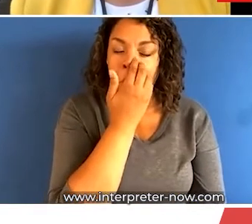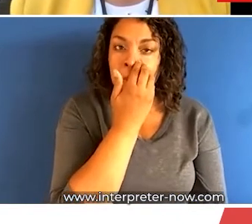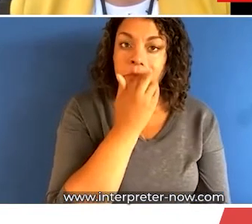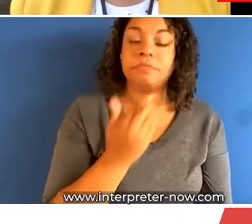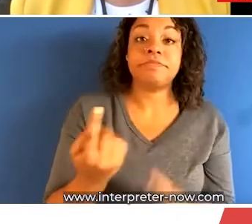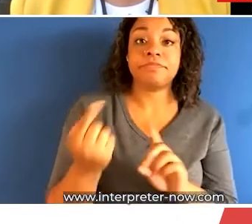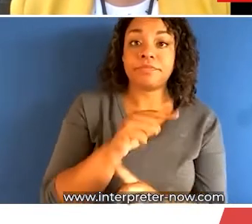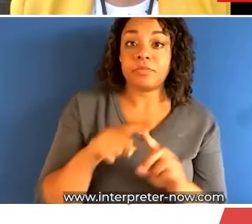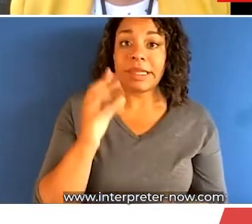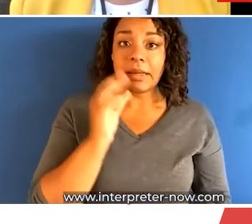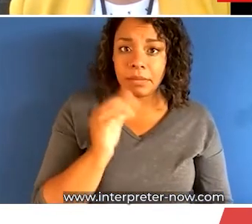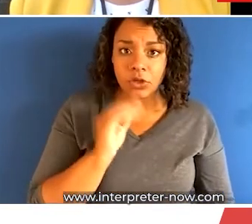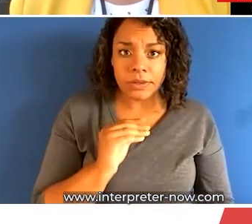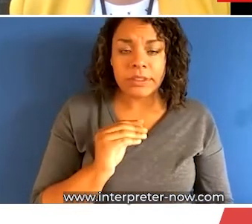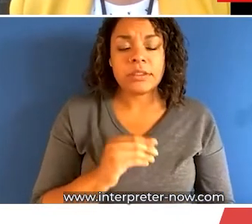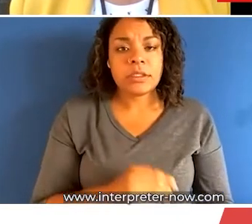things that has been